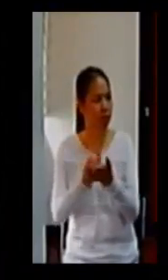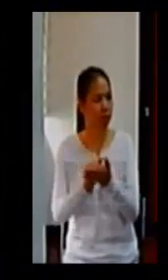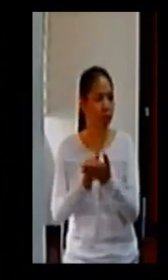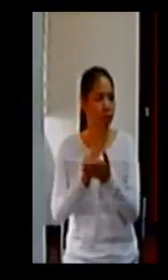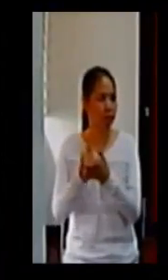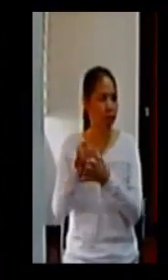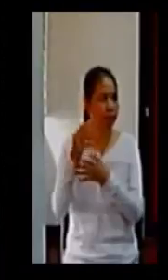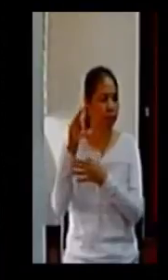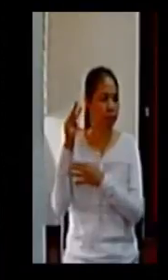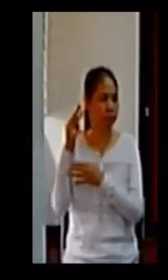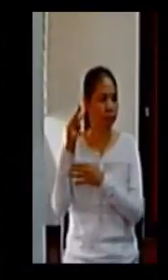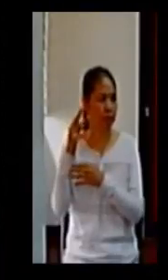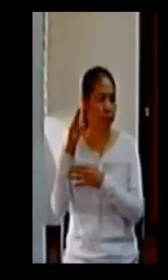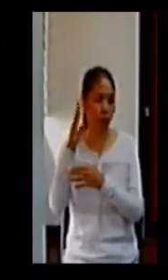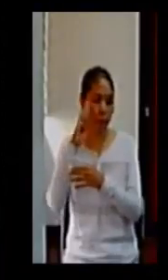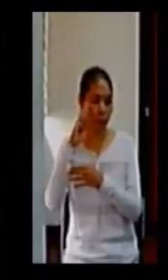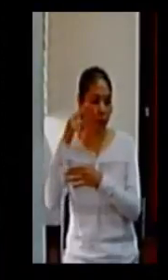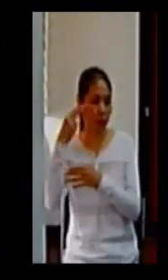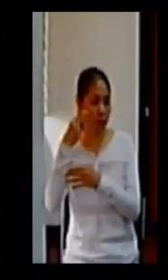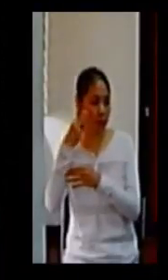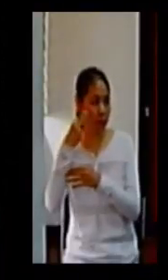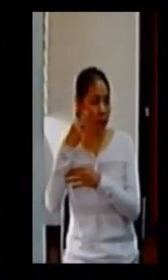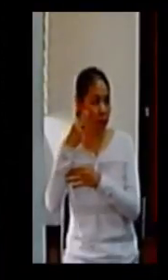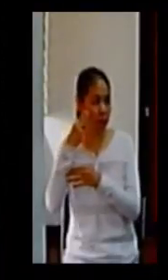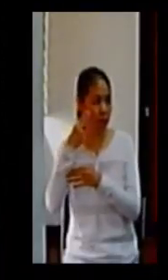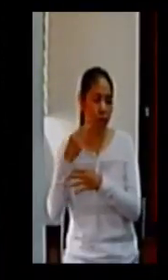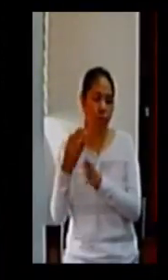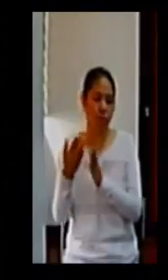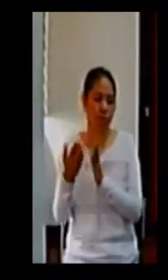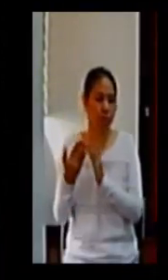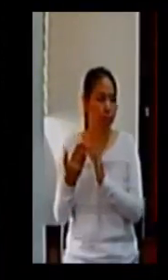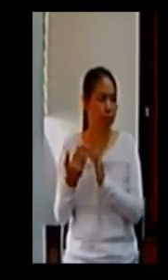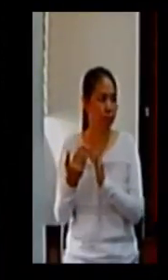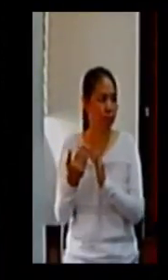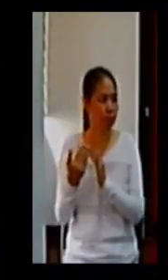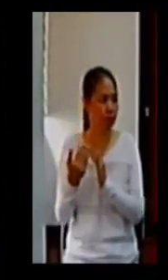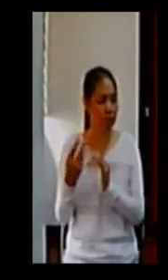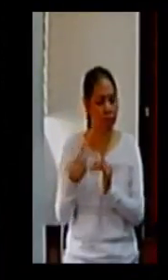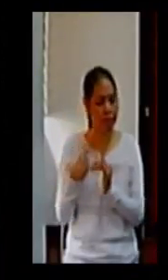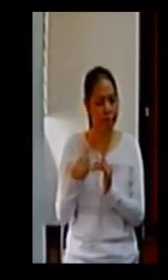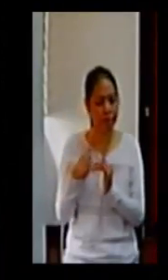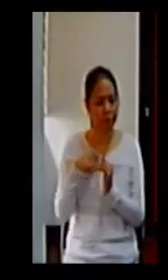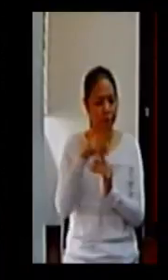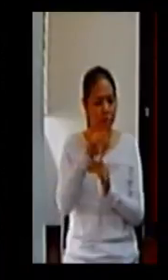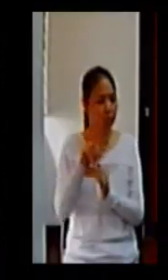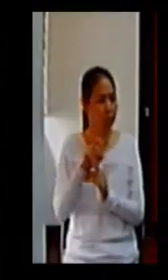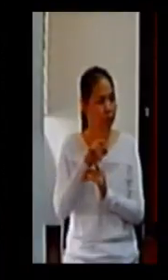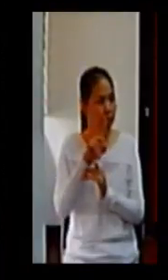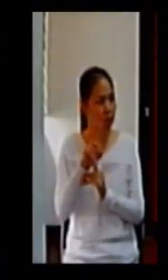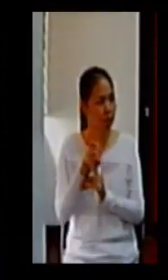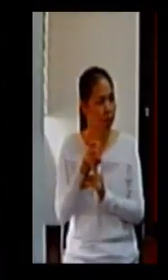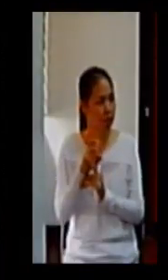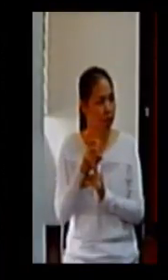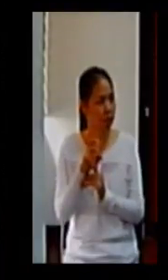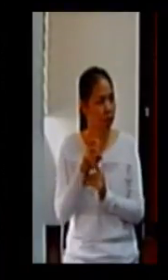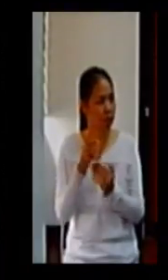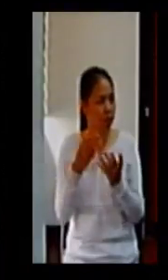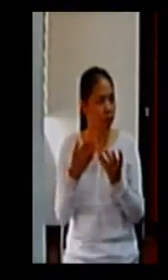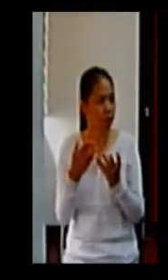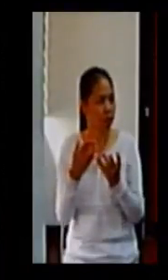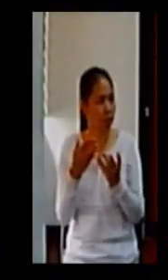Buukan Hangdaan, while he can respond to certain preliminary questions, feels comfortable making